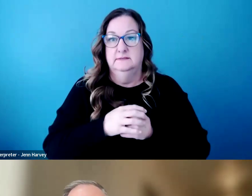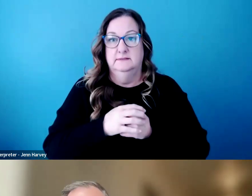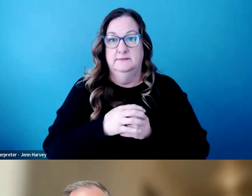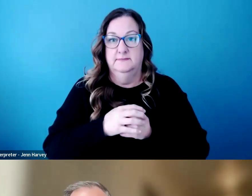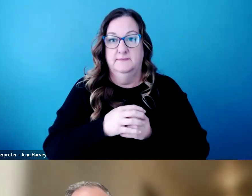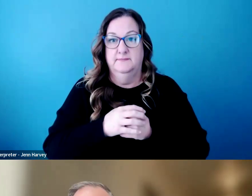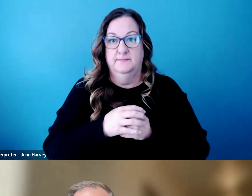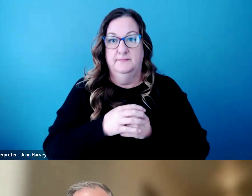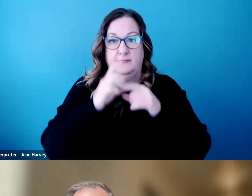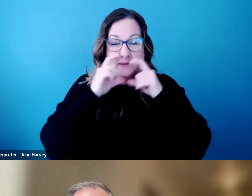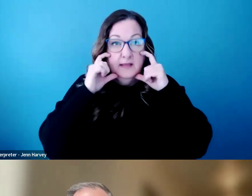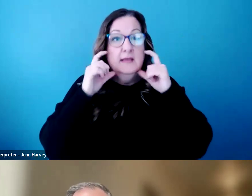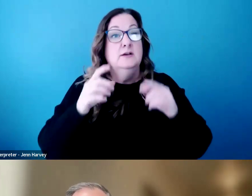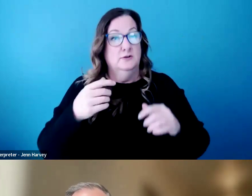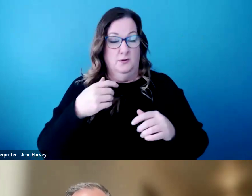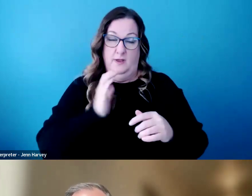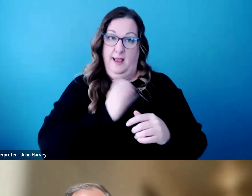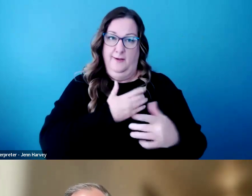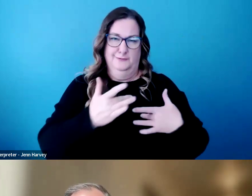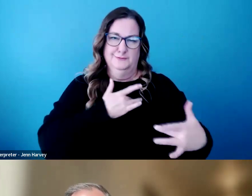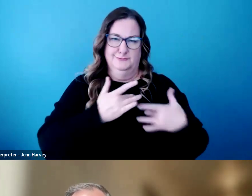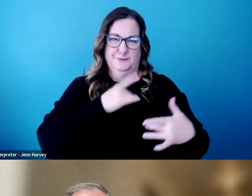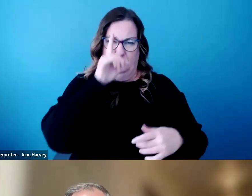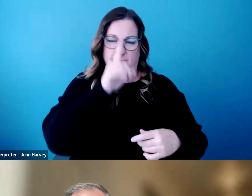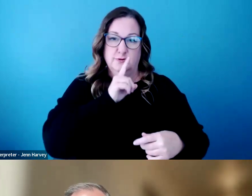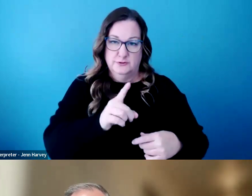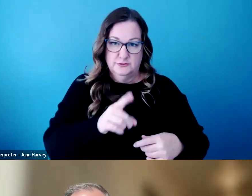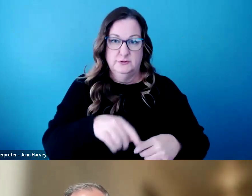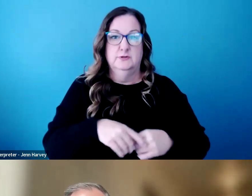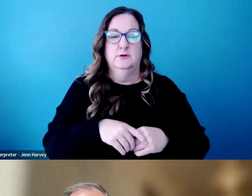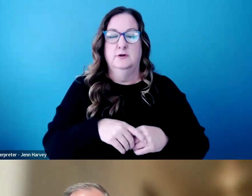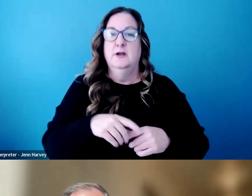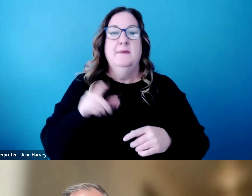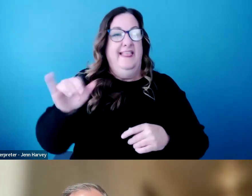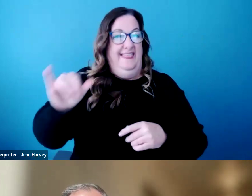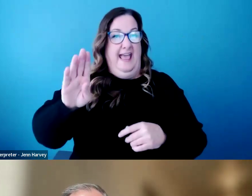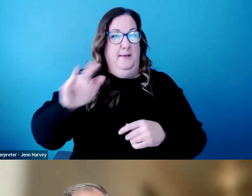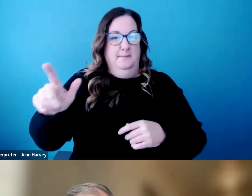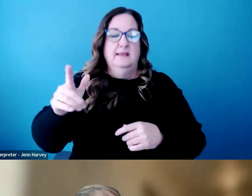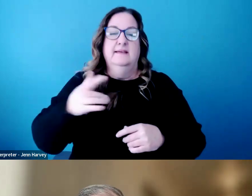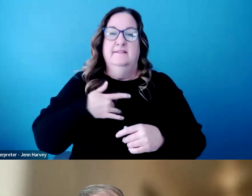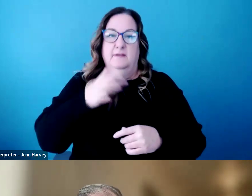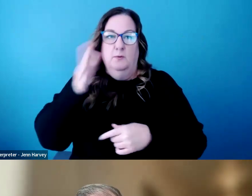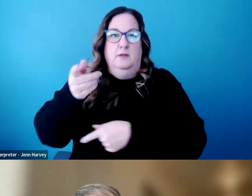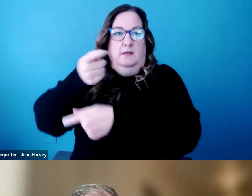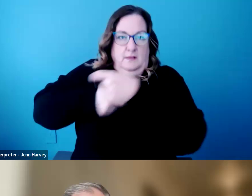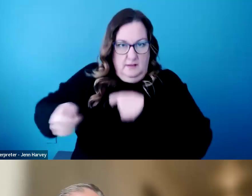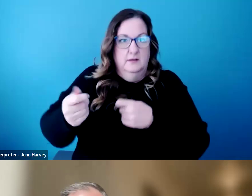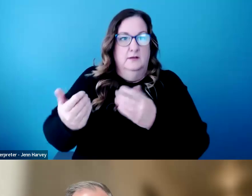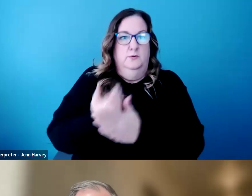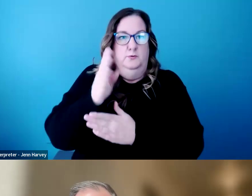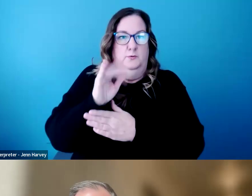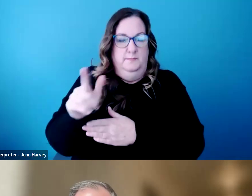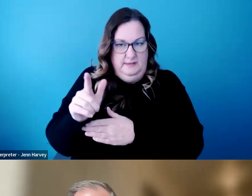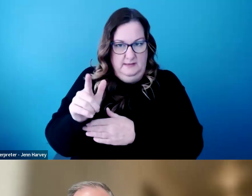We have a great deal of concern about it. My understanding right now is there's actually going to be a second substitute that should come out today that, based on the text